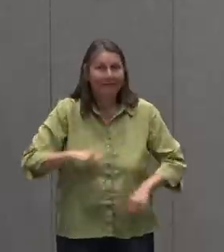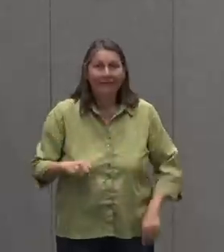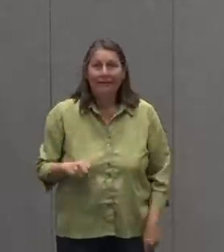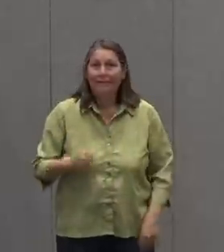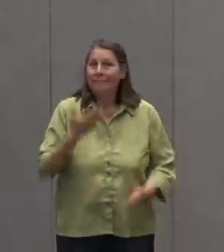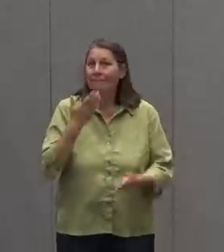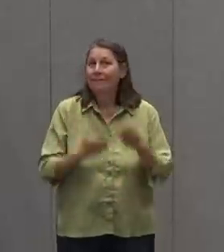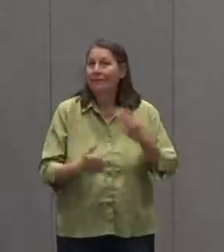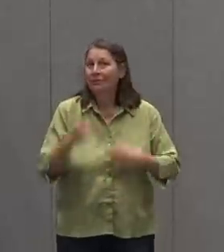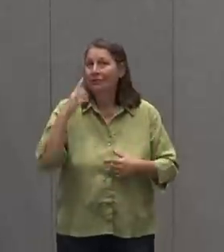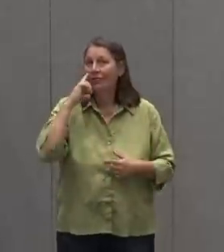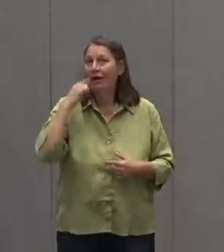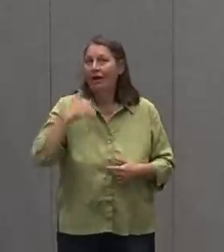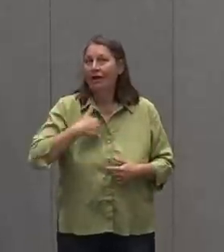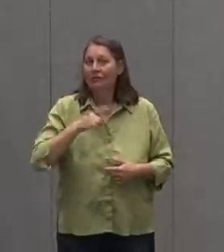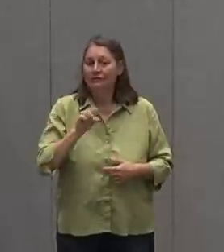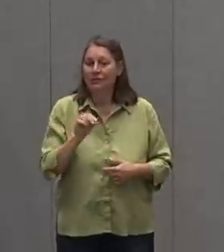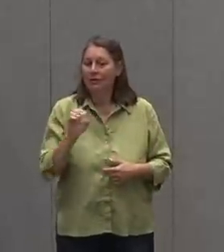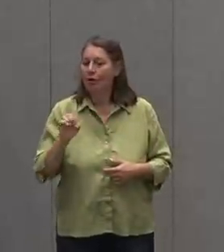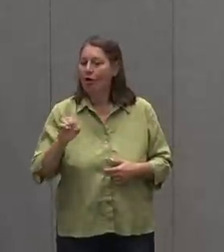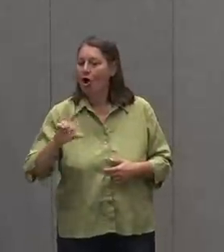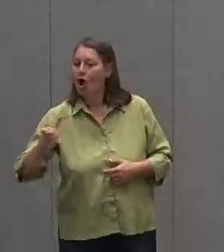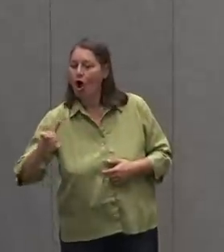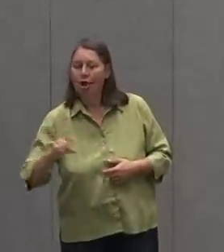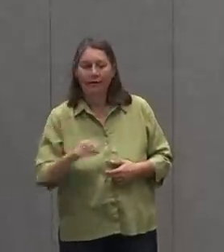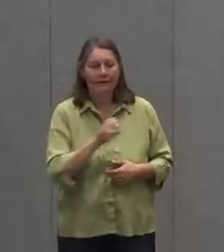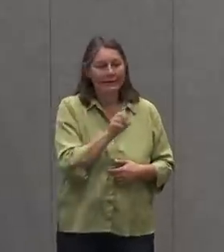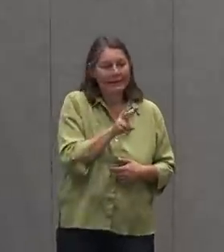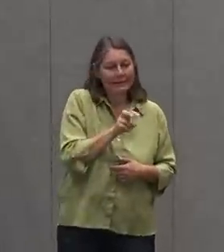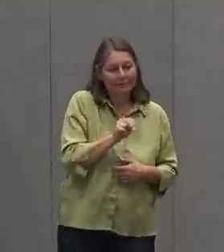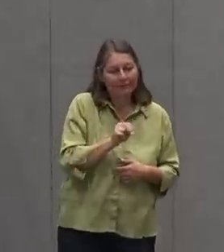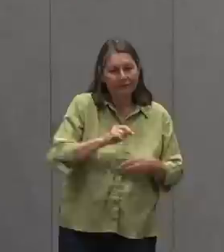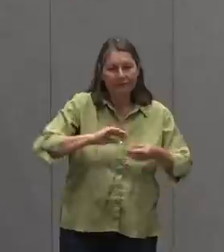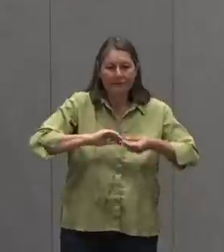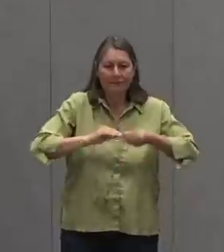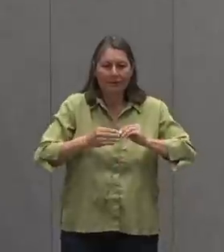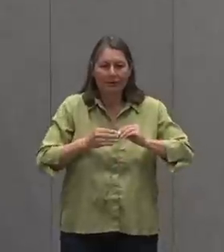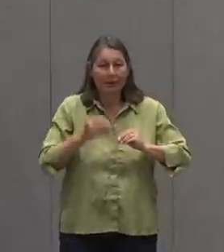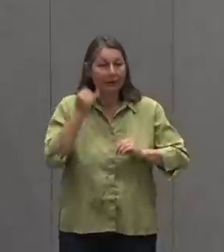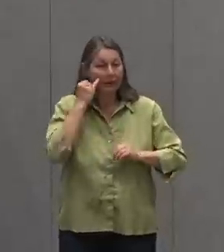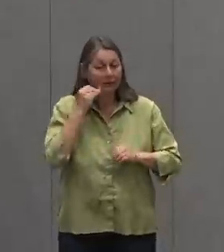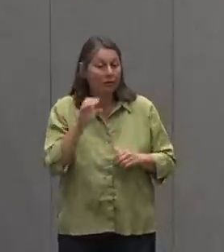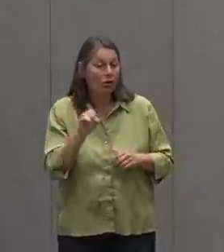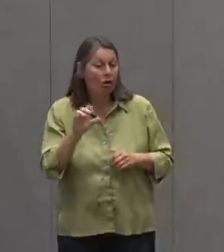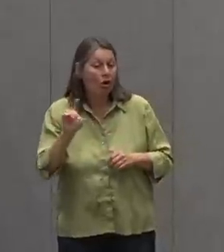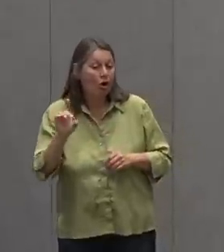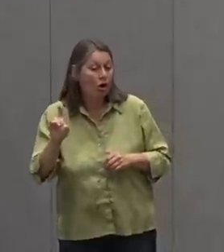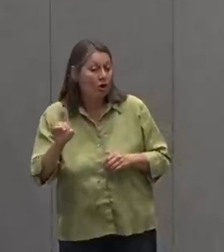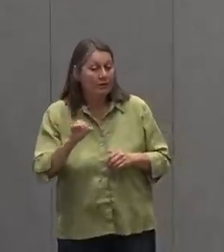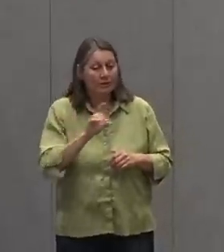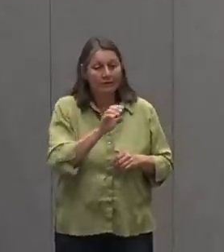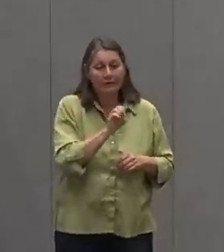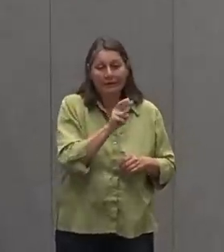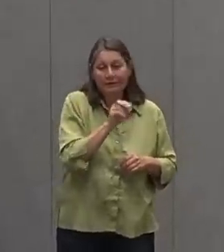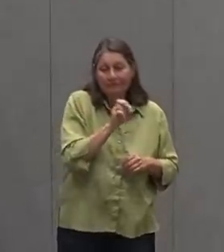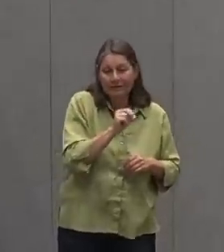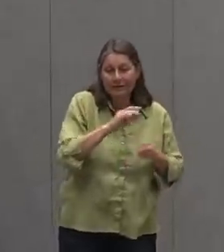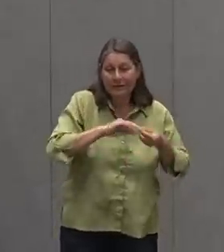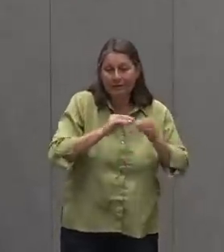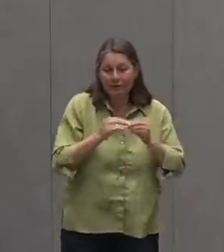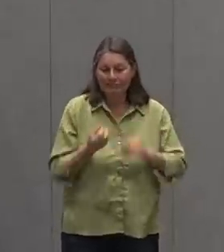Maybe you thought I was doing odds and evens. If I was, why would I have a 12 in the middle